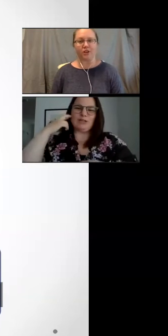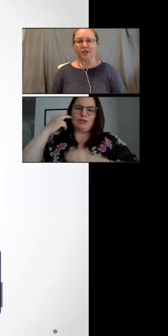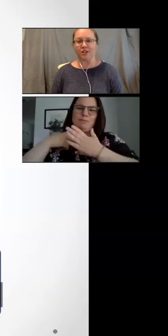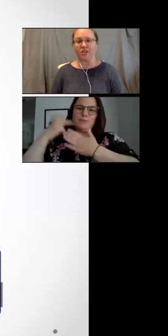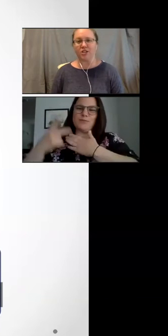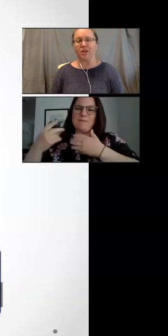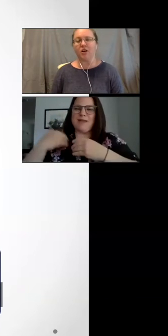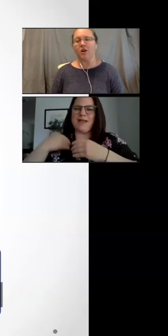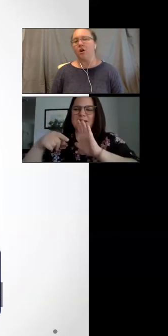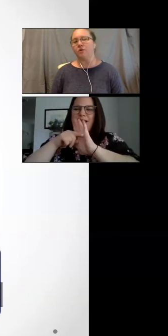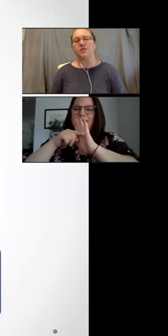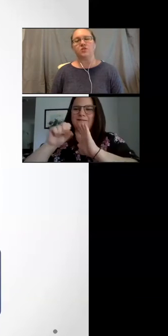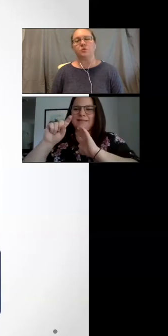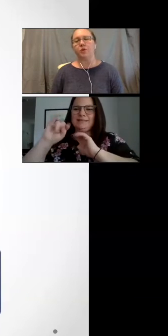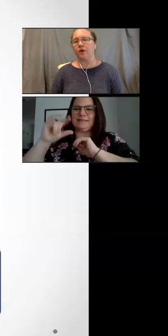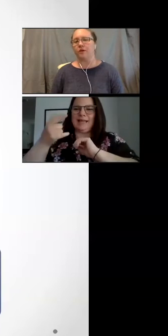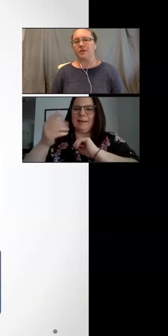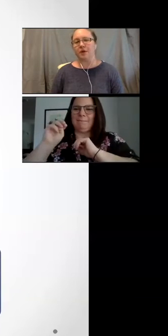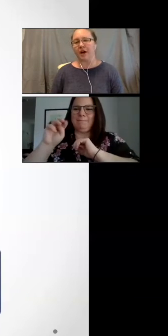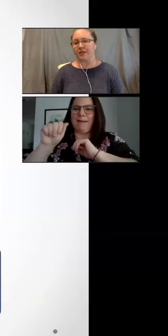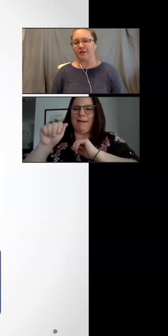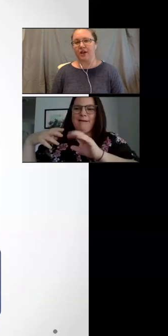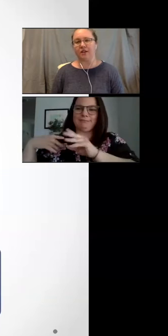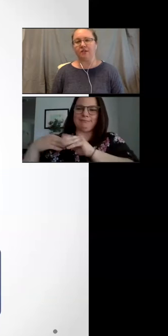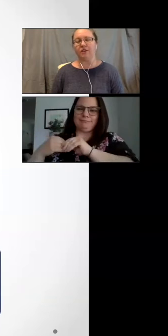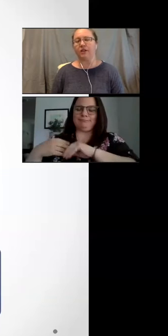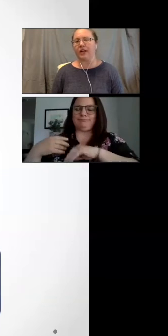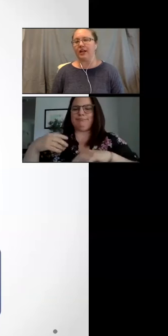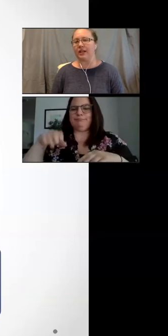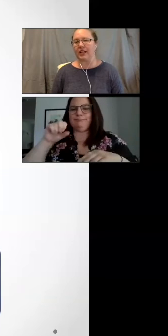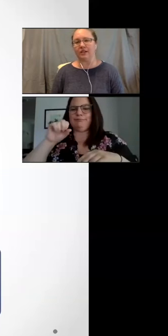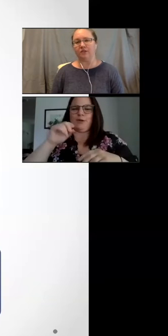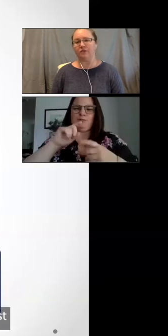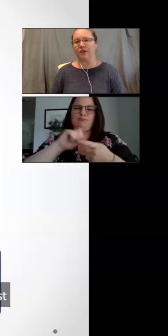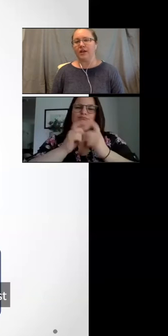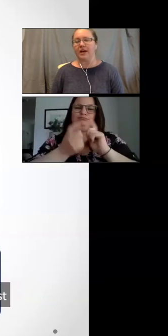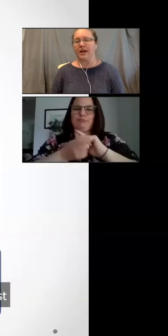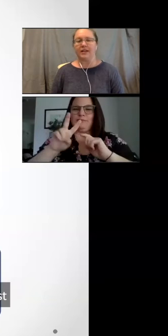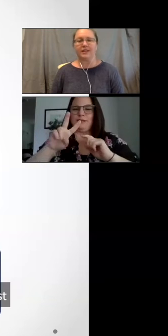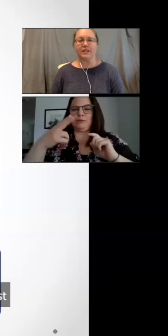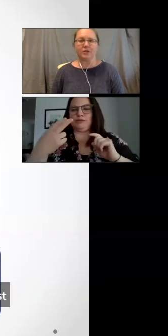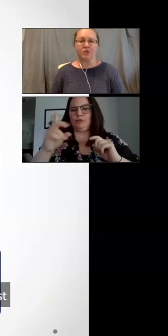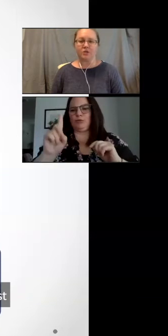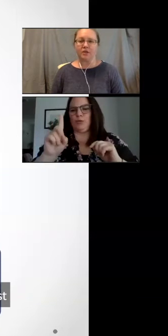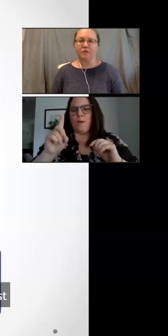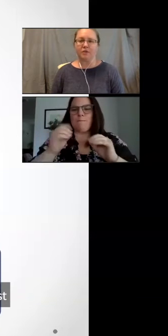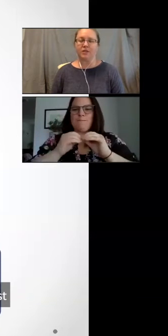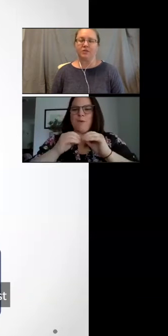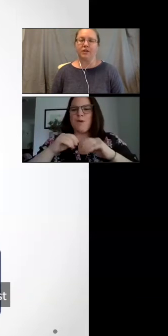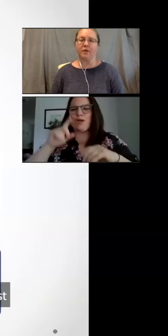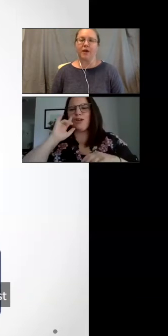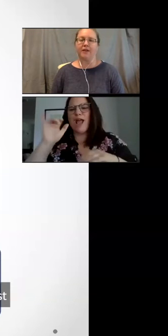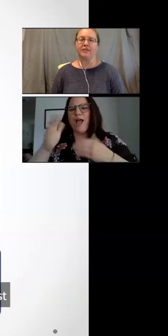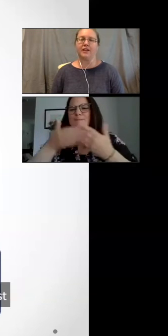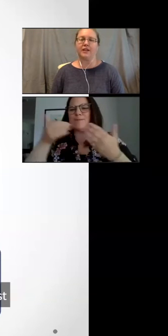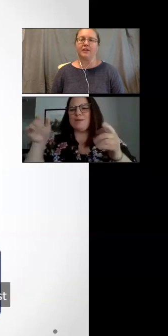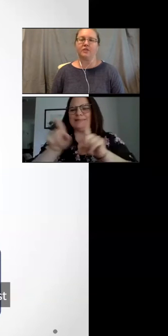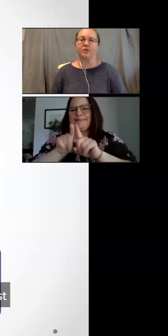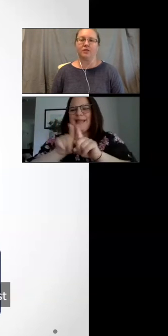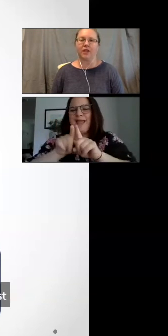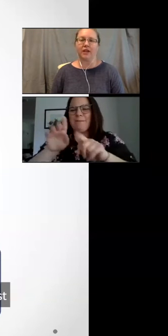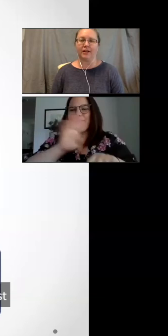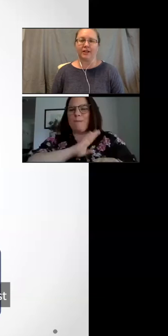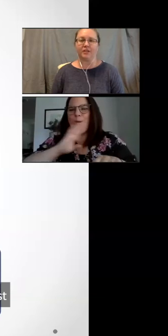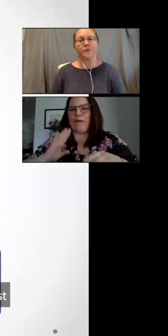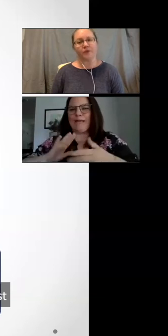positive connotation. Residential programs in the past have had a very negative stigma to them, considering the past and the history